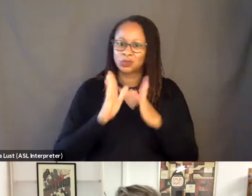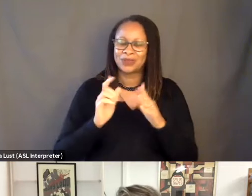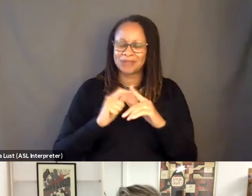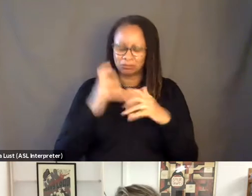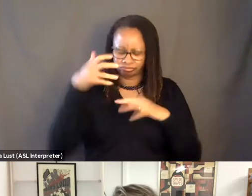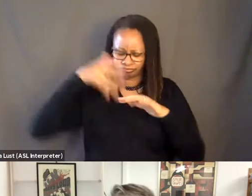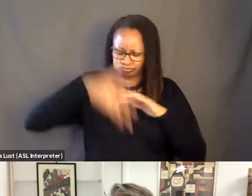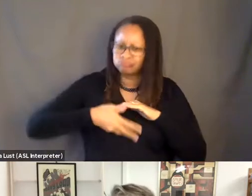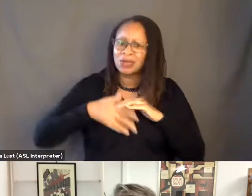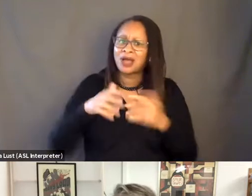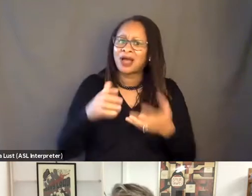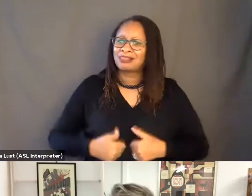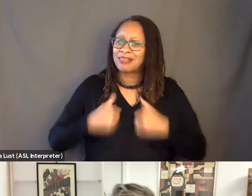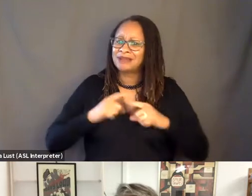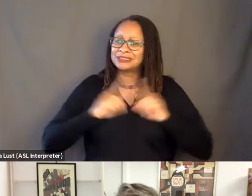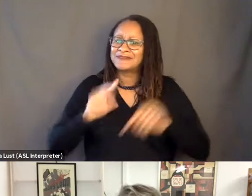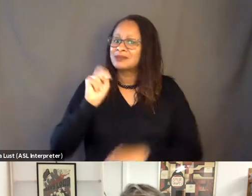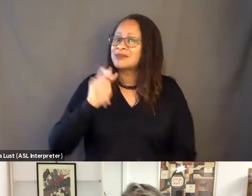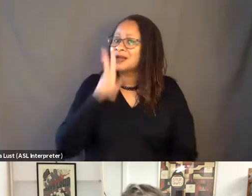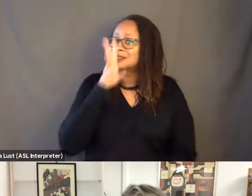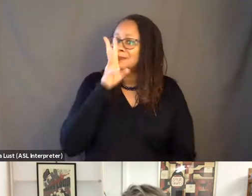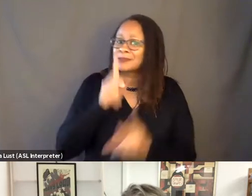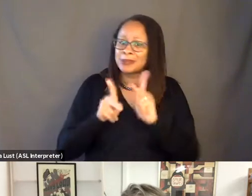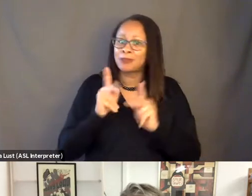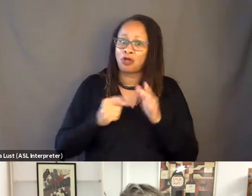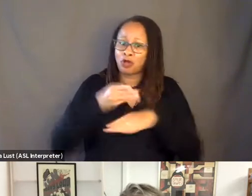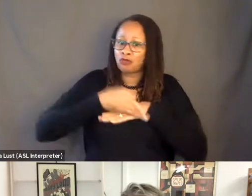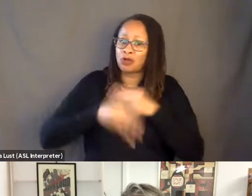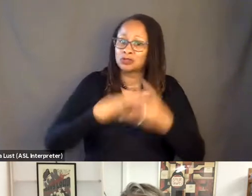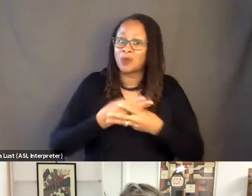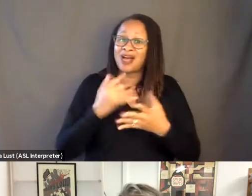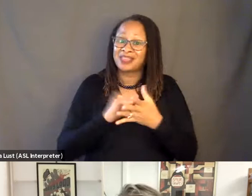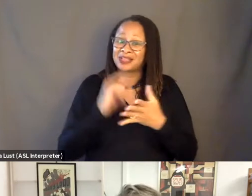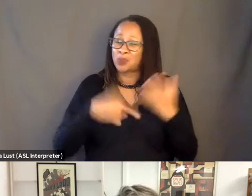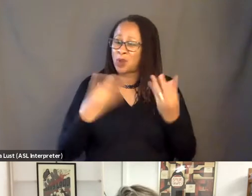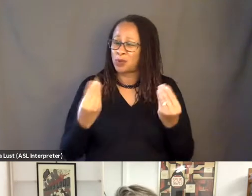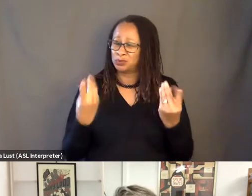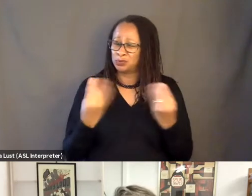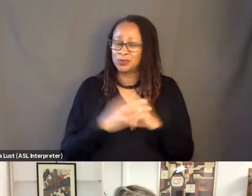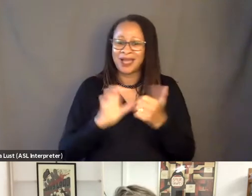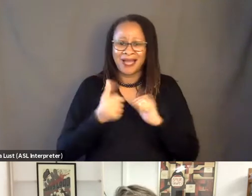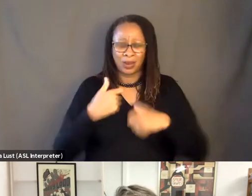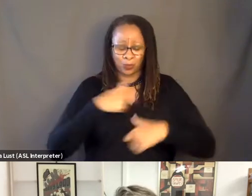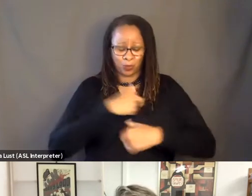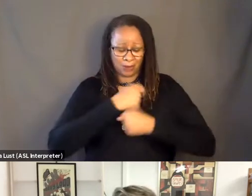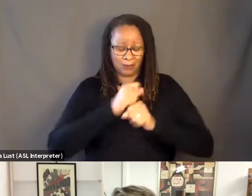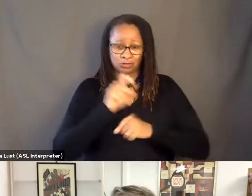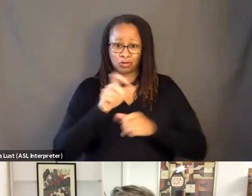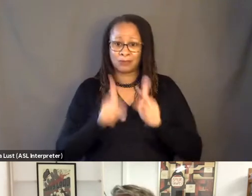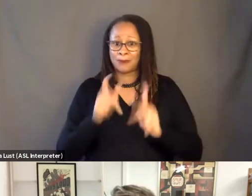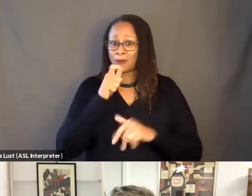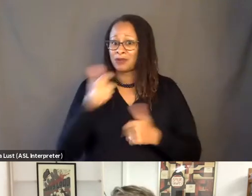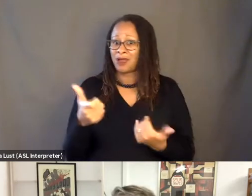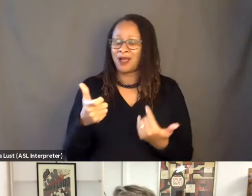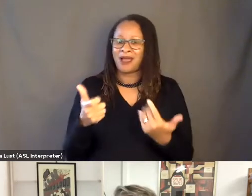in the lives of different non-speaking people around the world, which was sort of what I wanted to do. How do we make sure that those people are not just